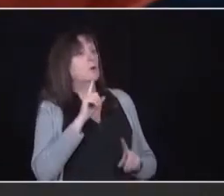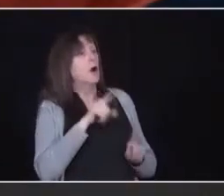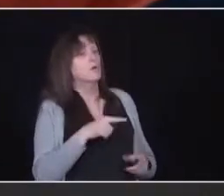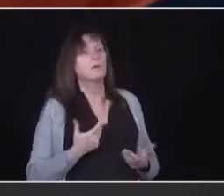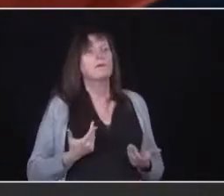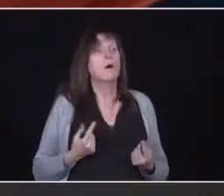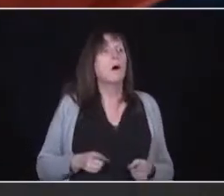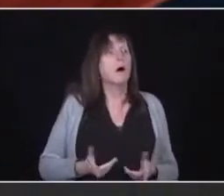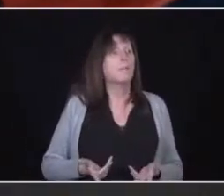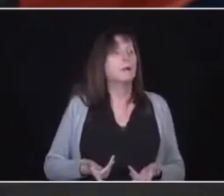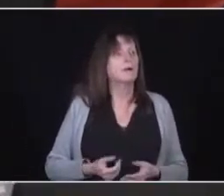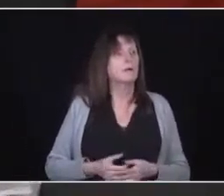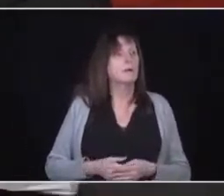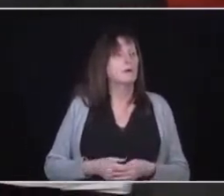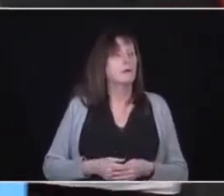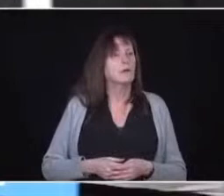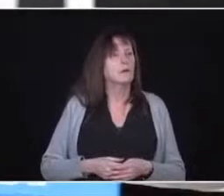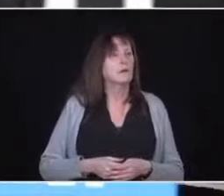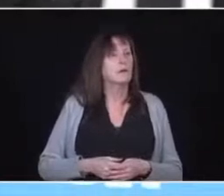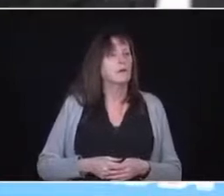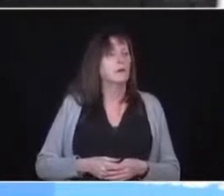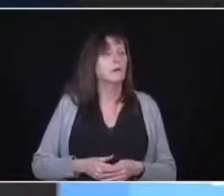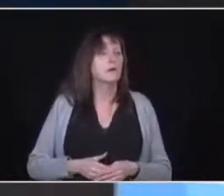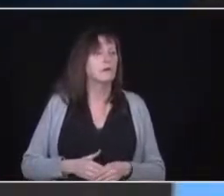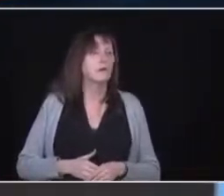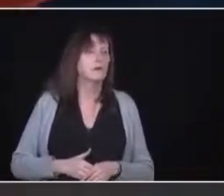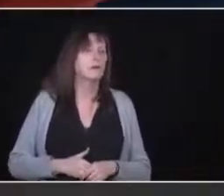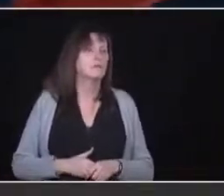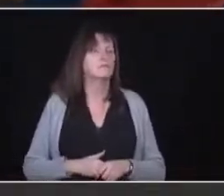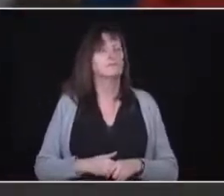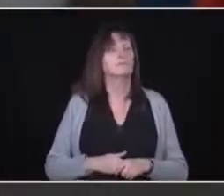Pass that to the Solicitor General.